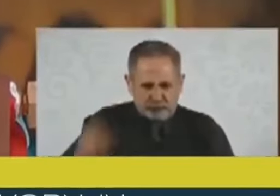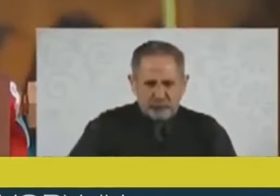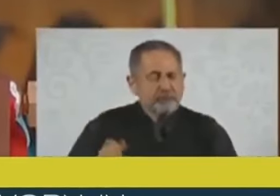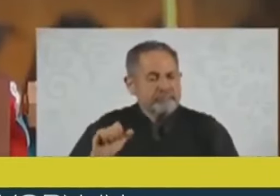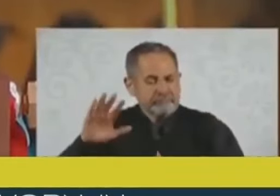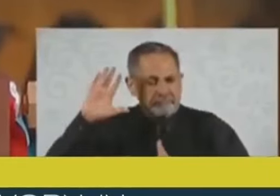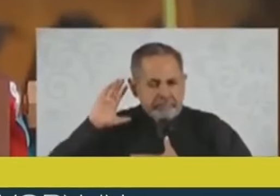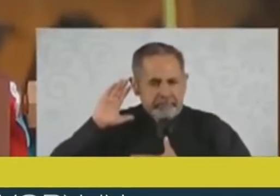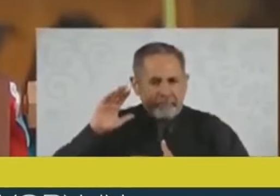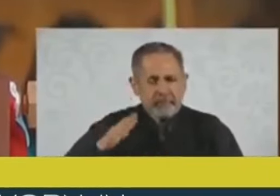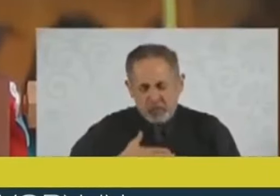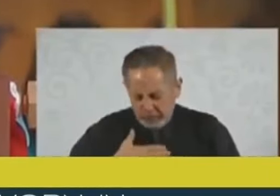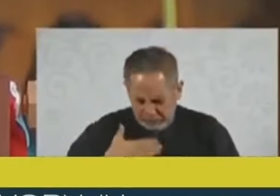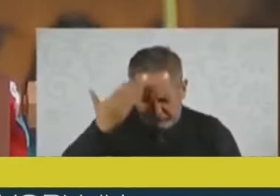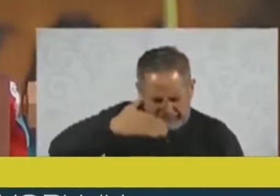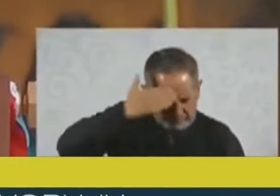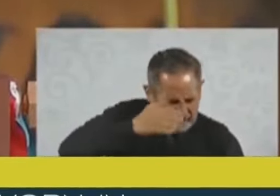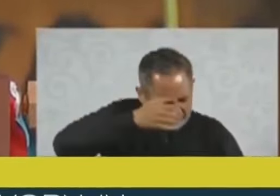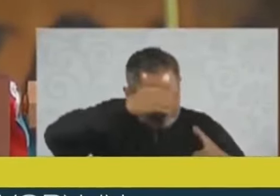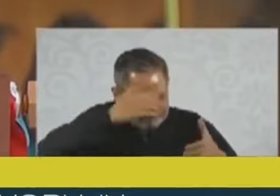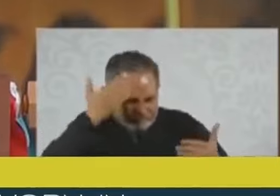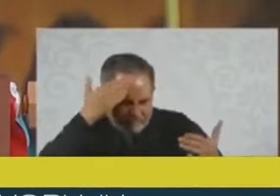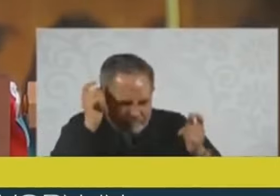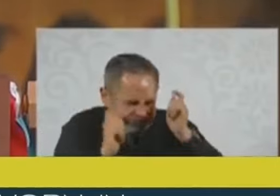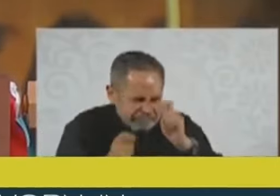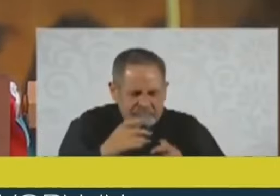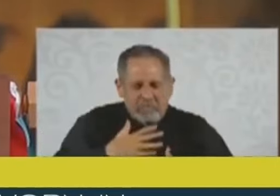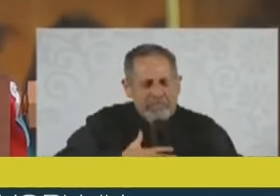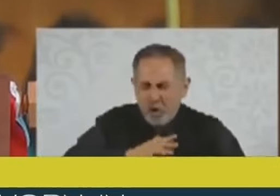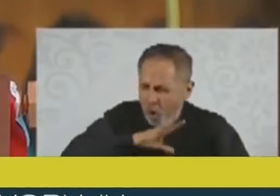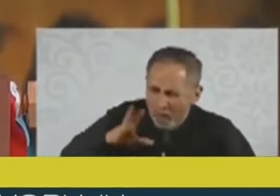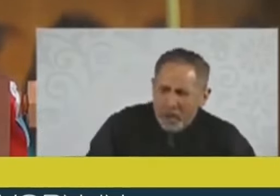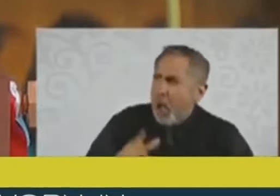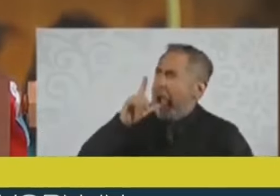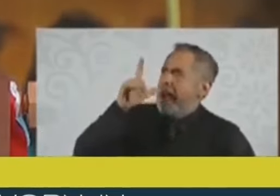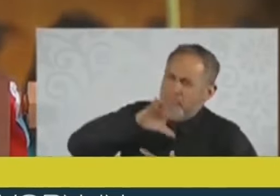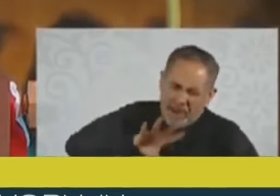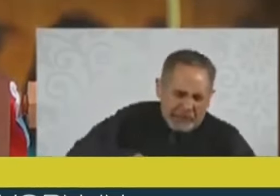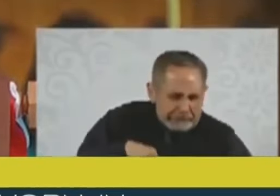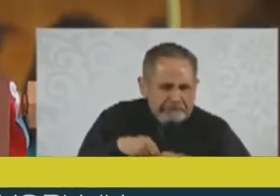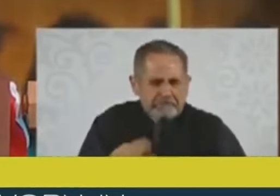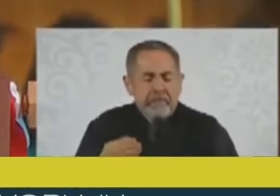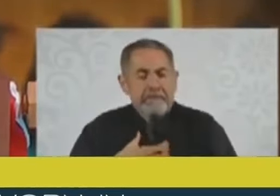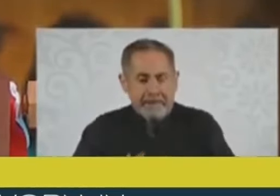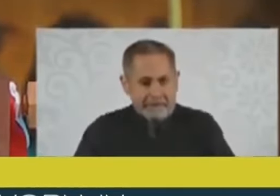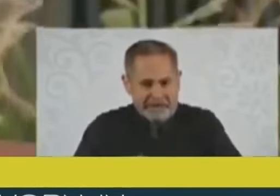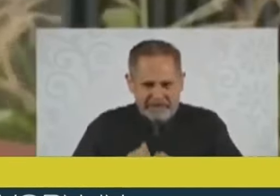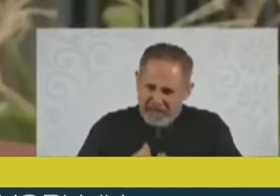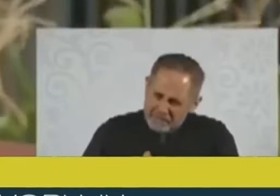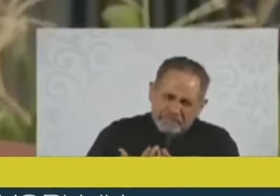I will give my knowledge, my soul, and my